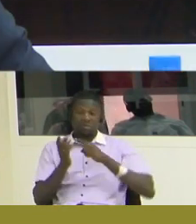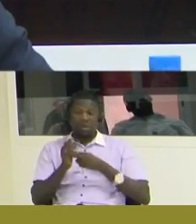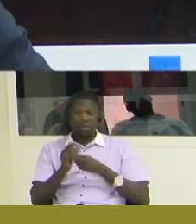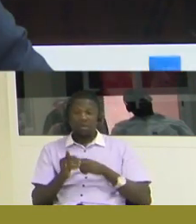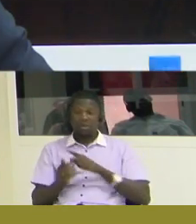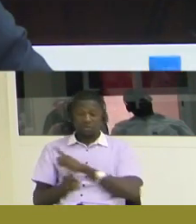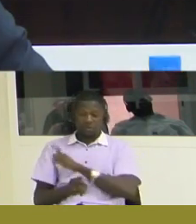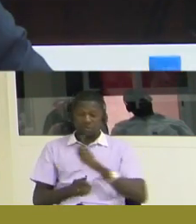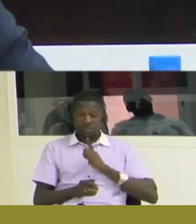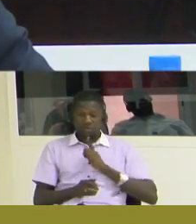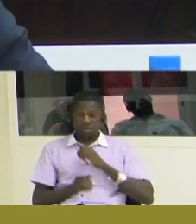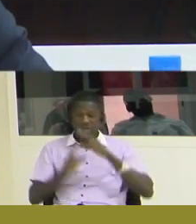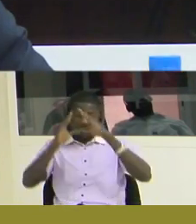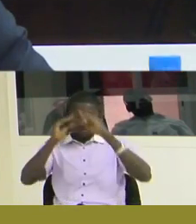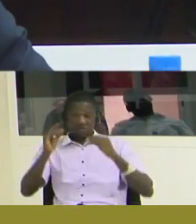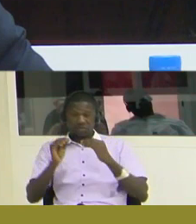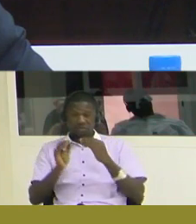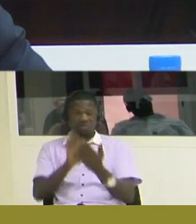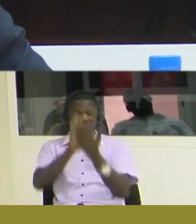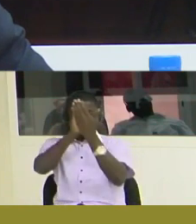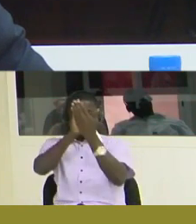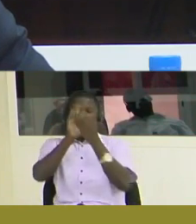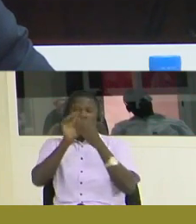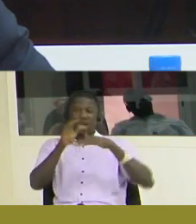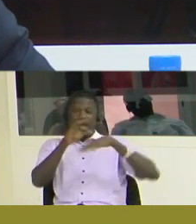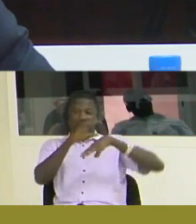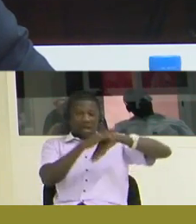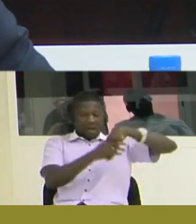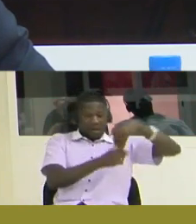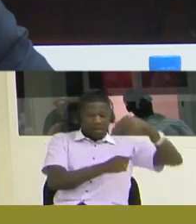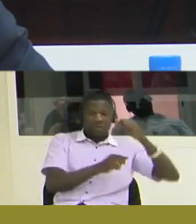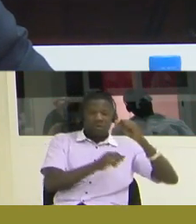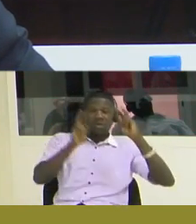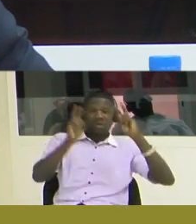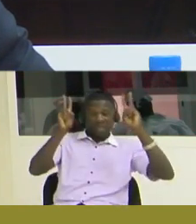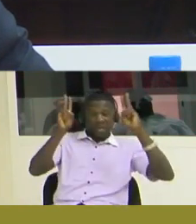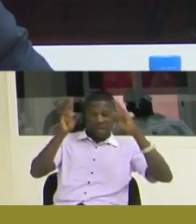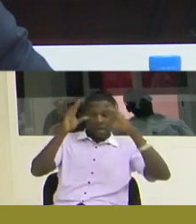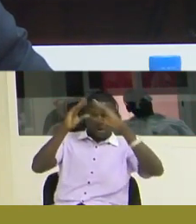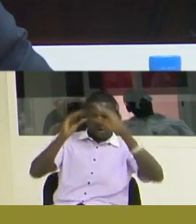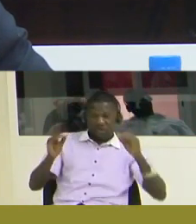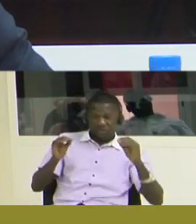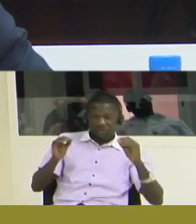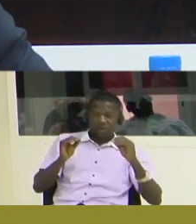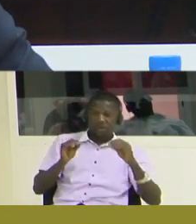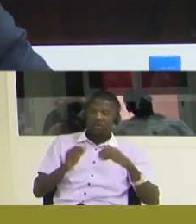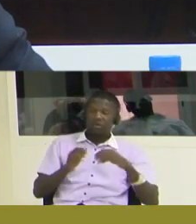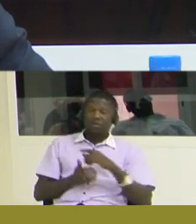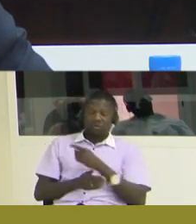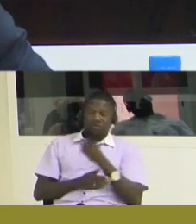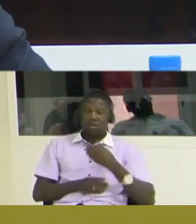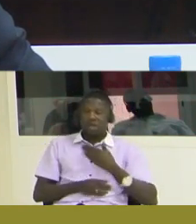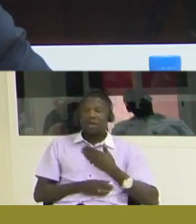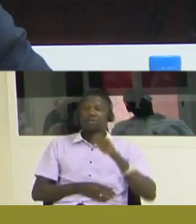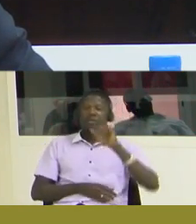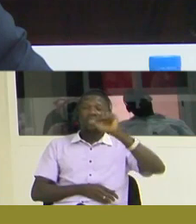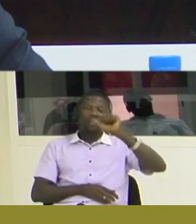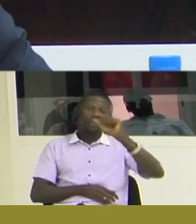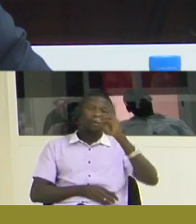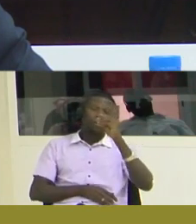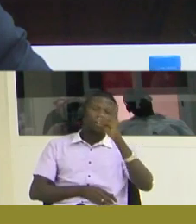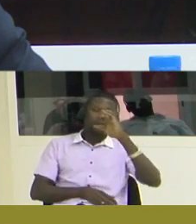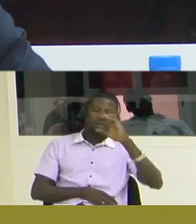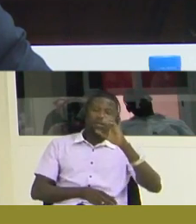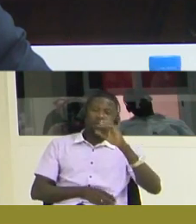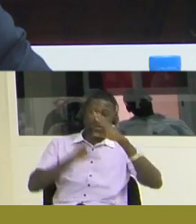offices opposite just outside yeah Jamis office do you have the ABCs office and